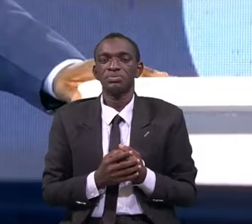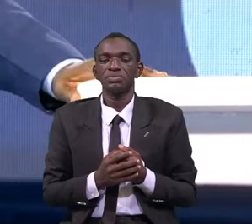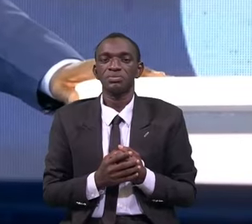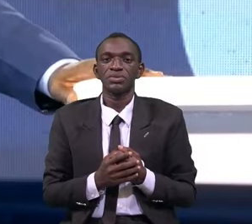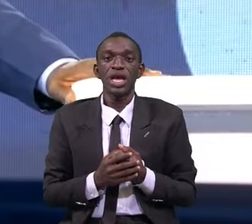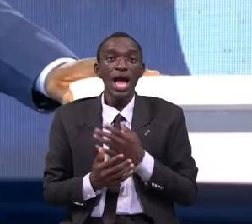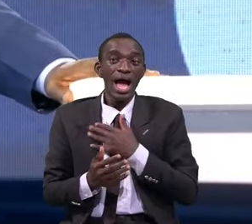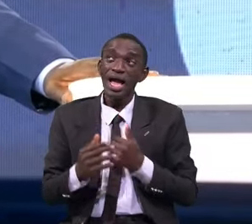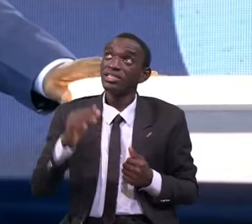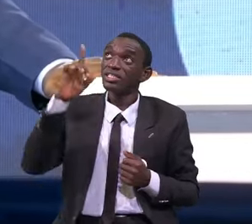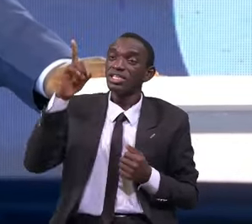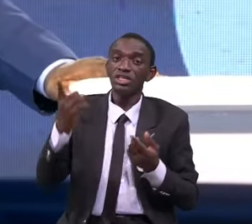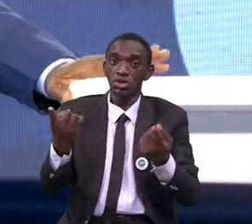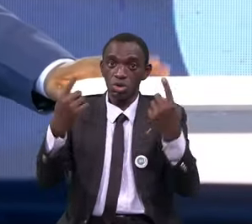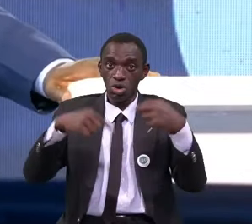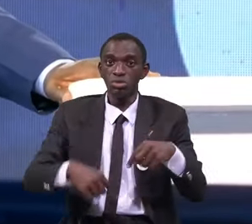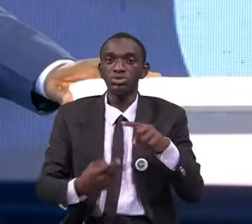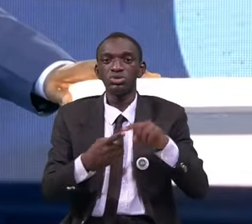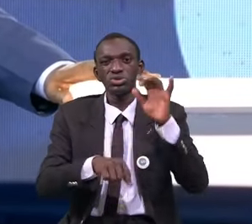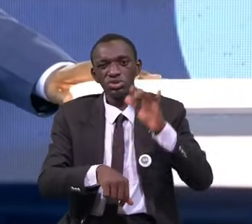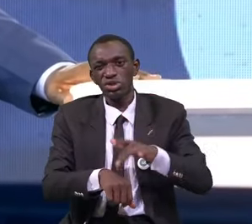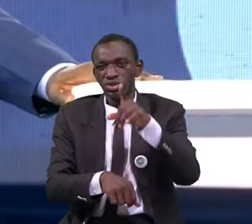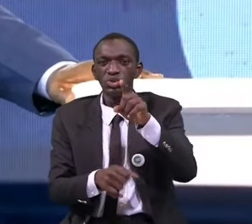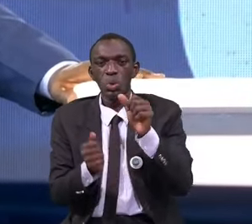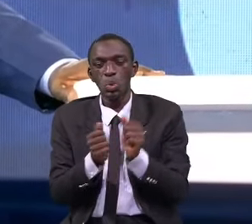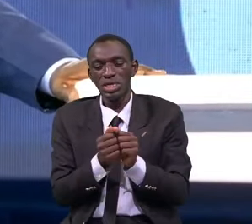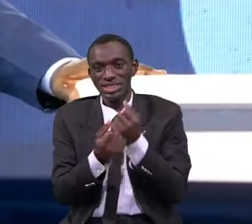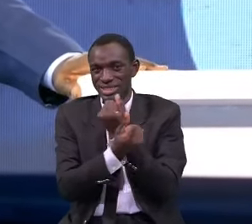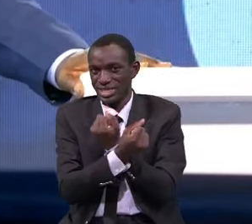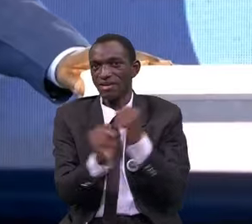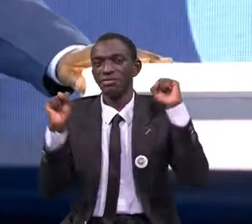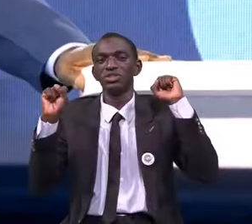and he comes to touch you with the touch of salvation.